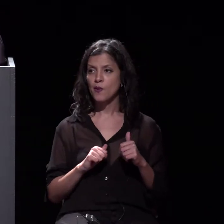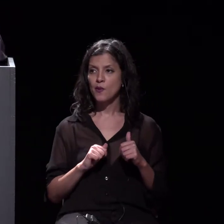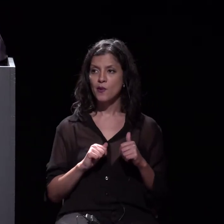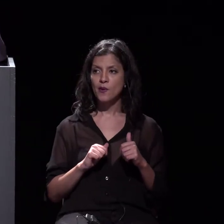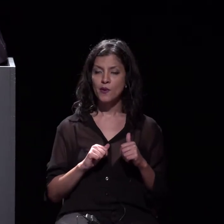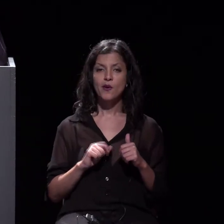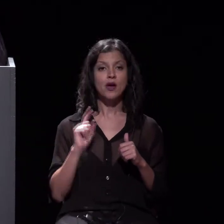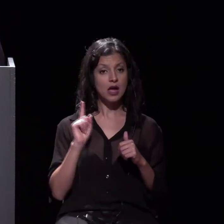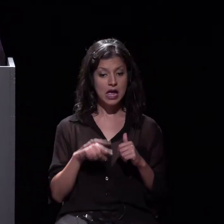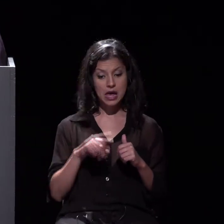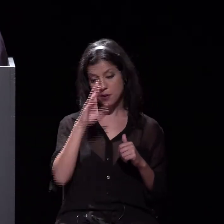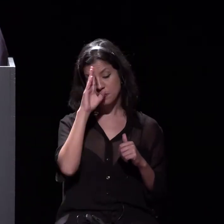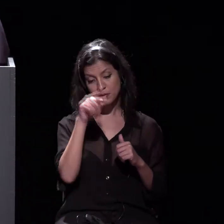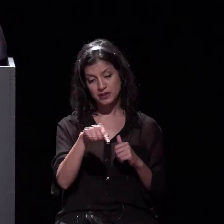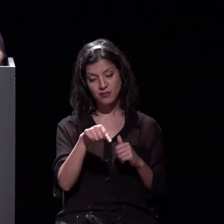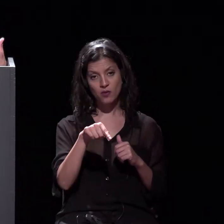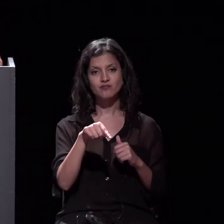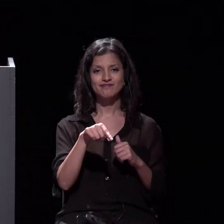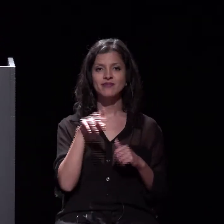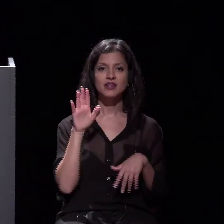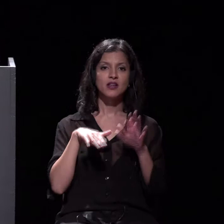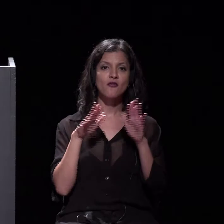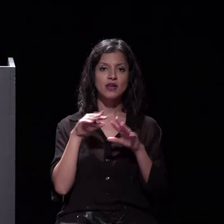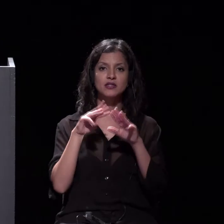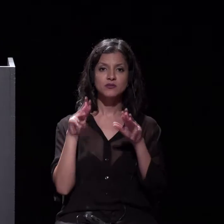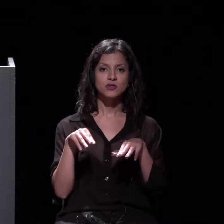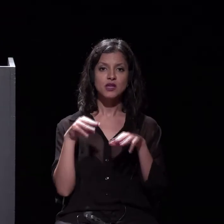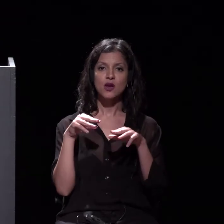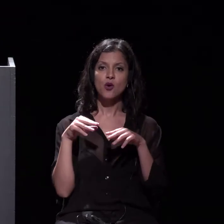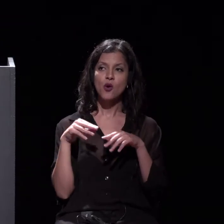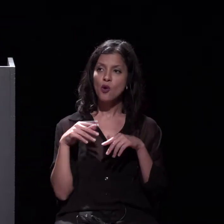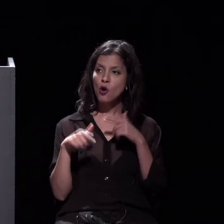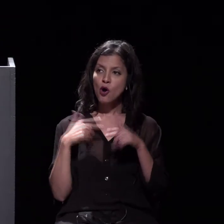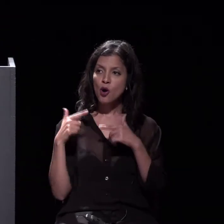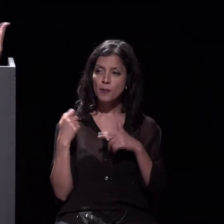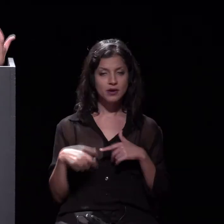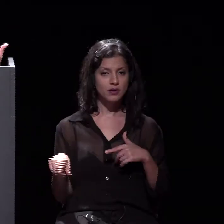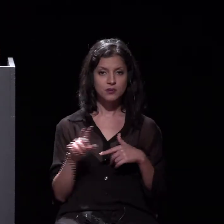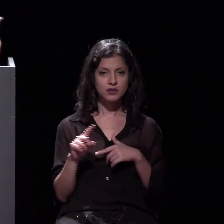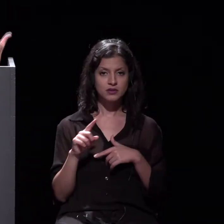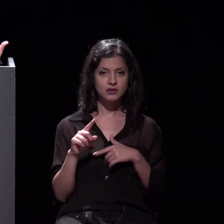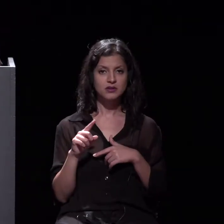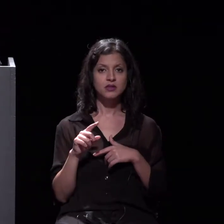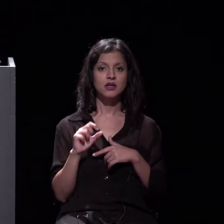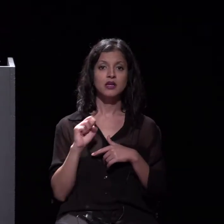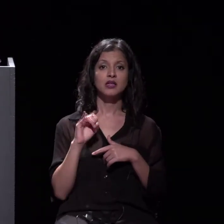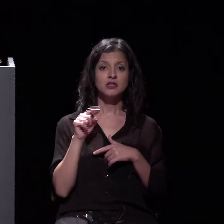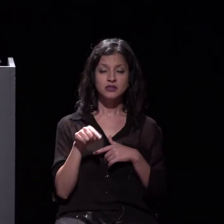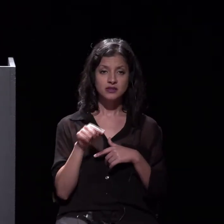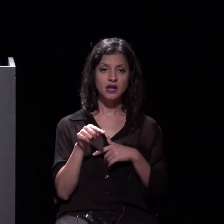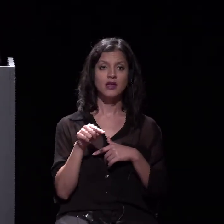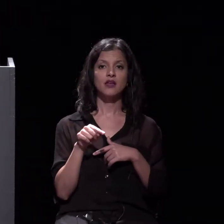Museums are about liberation. So if the museum's objects were not to be relinquished, they would have to be supplemented, extrapolated,